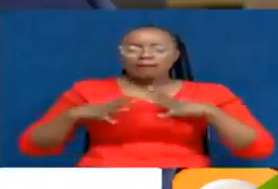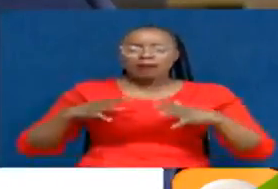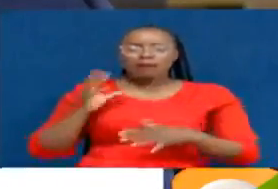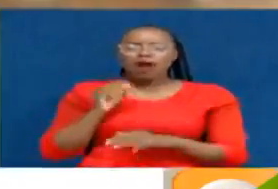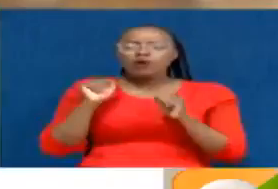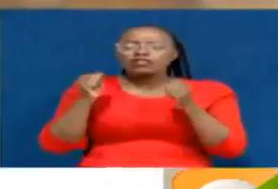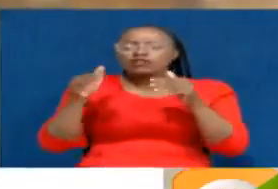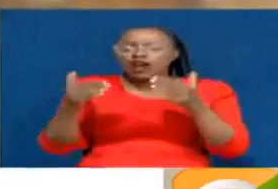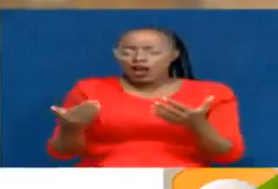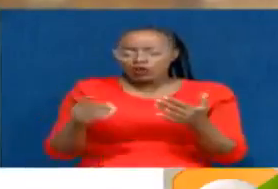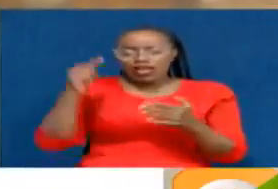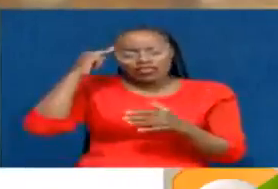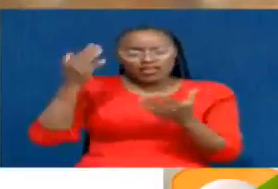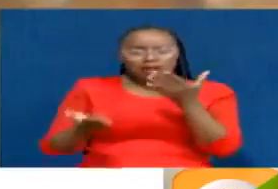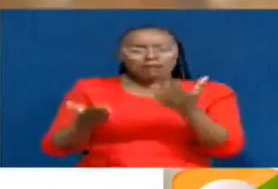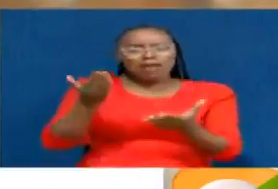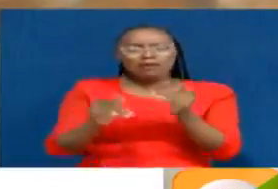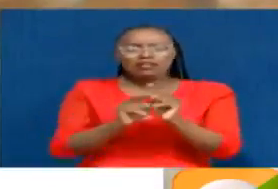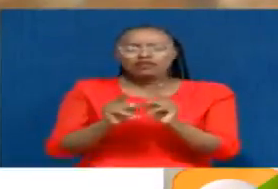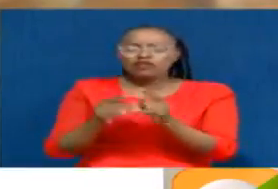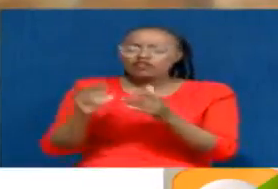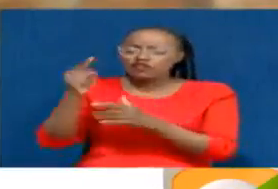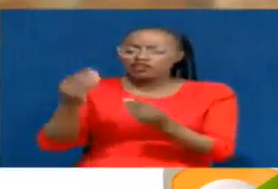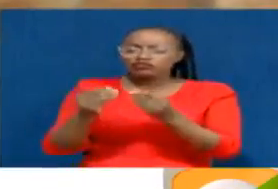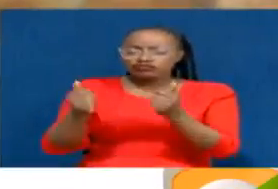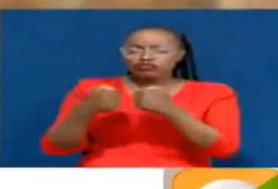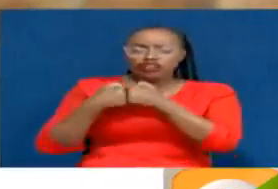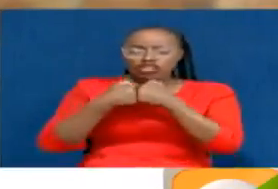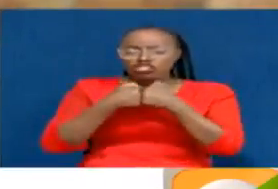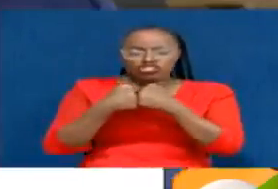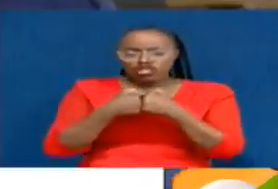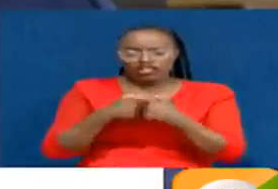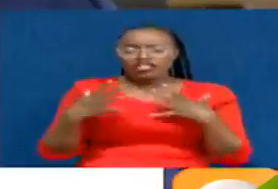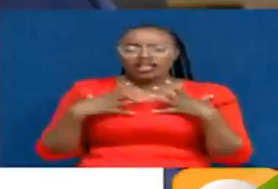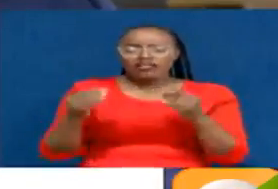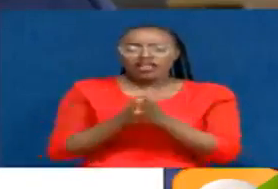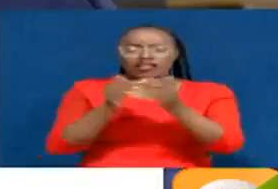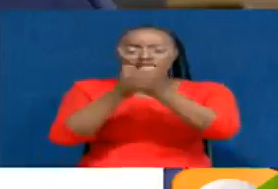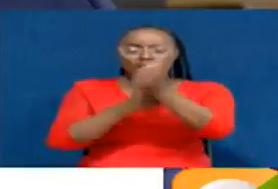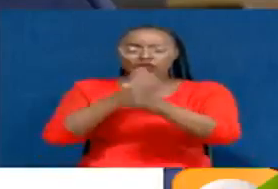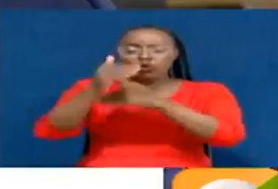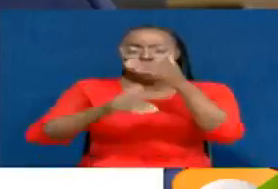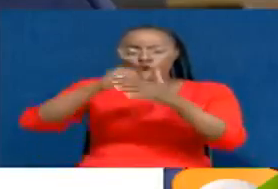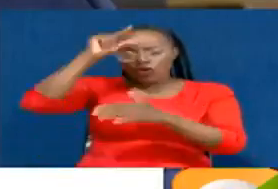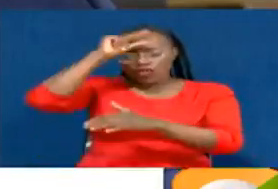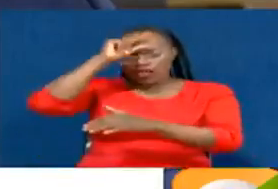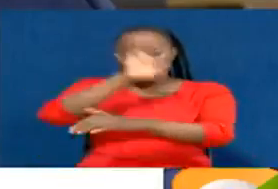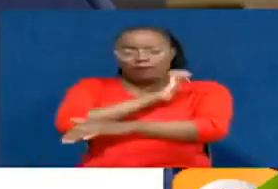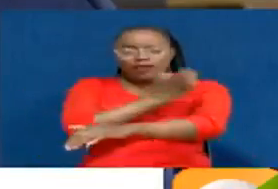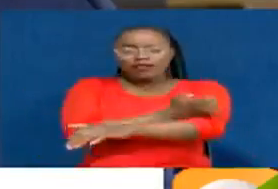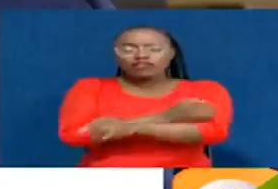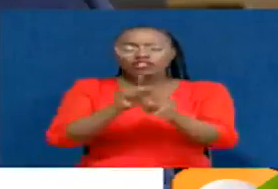be secured? So I think it's probably fast addressing the health challenge and supporting all government efforts